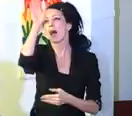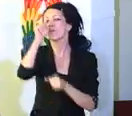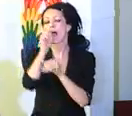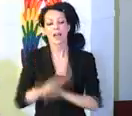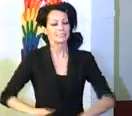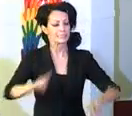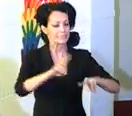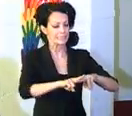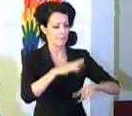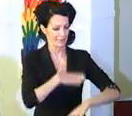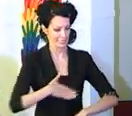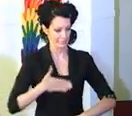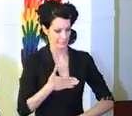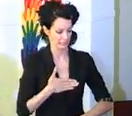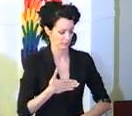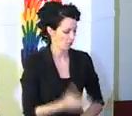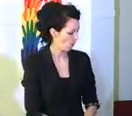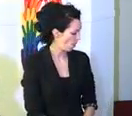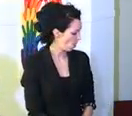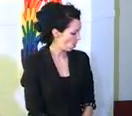seated.